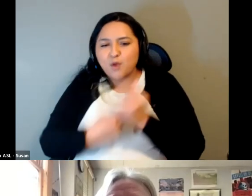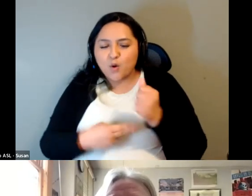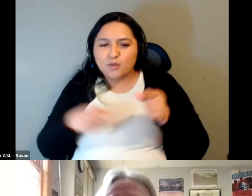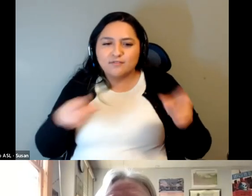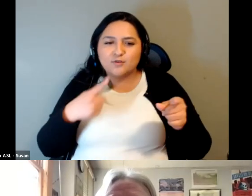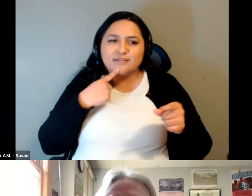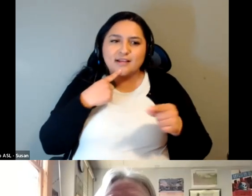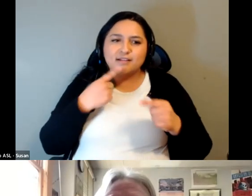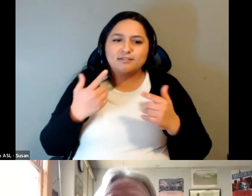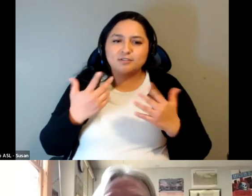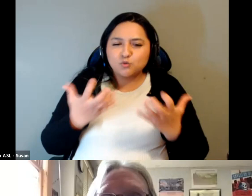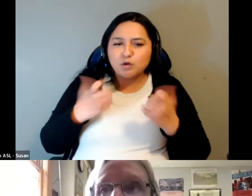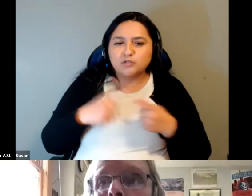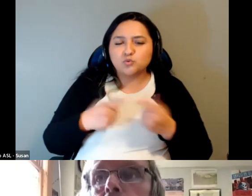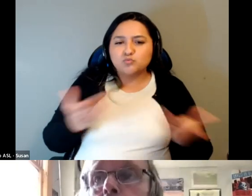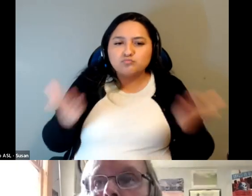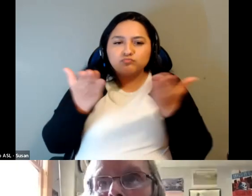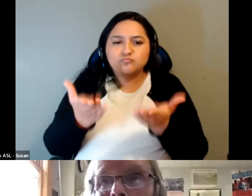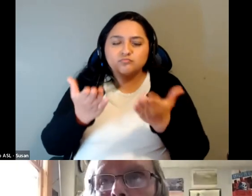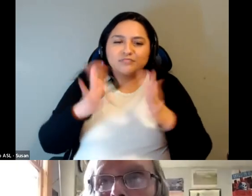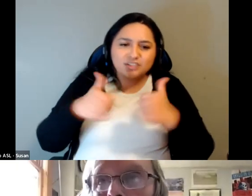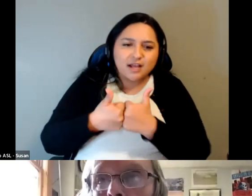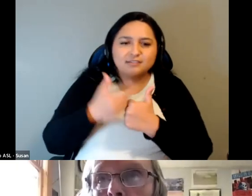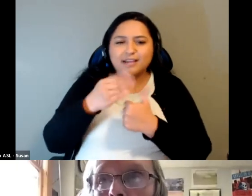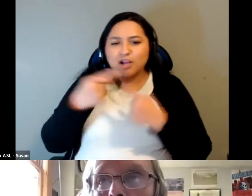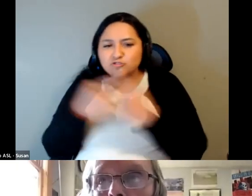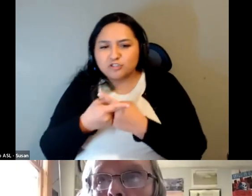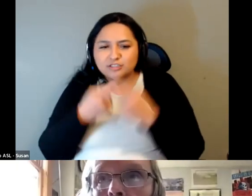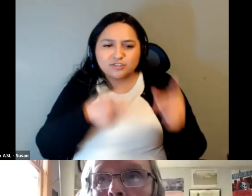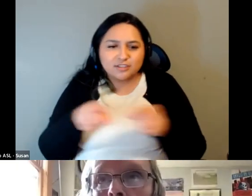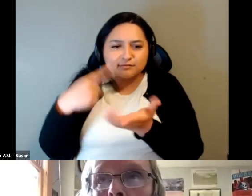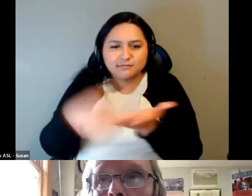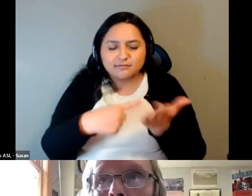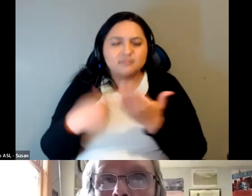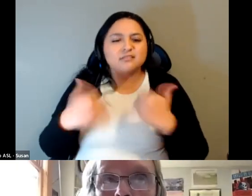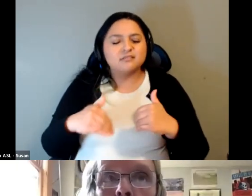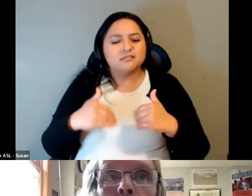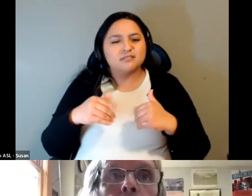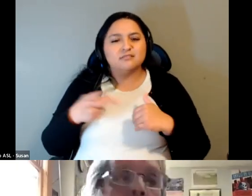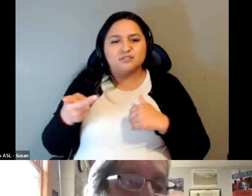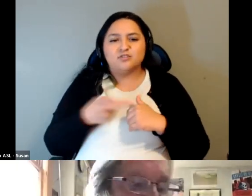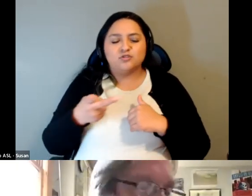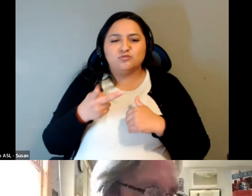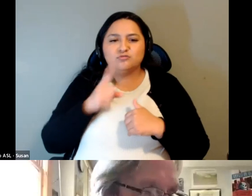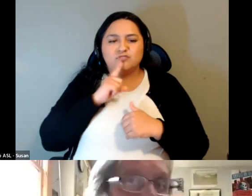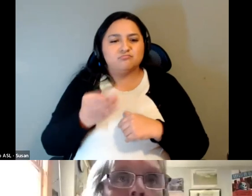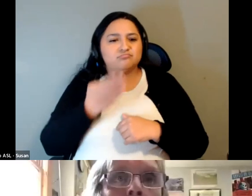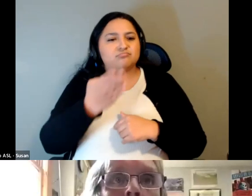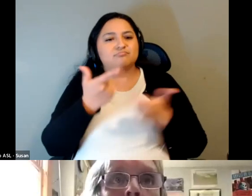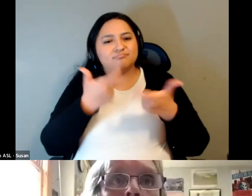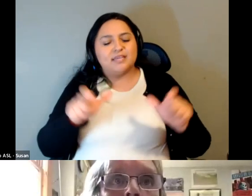And I think you both raised some real challenges in talking about housing first and housing. And I think it was a